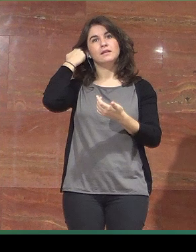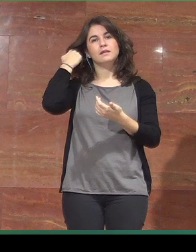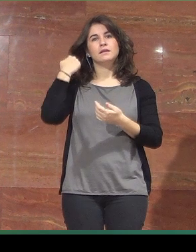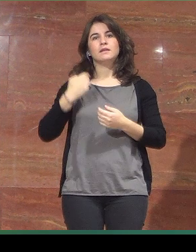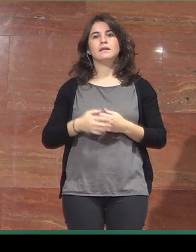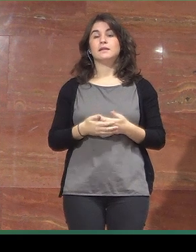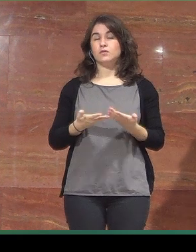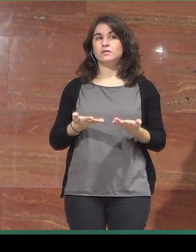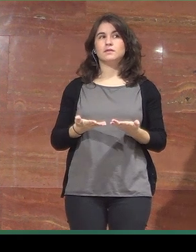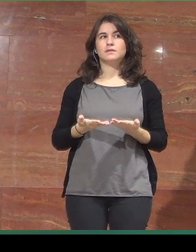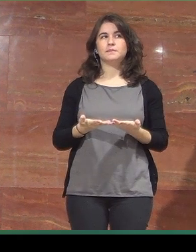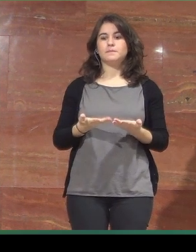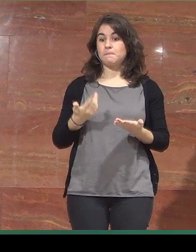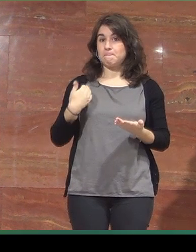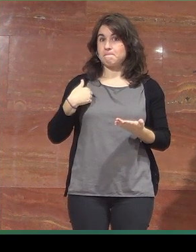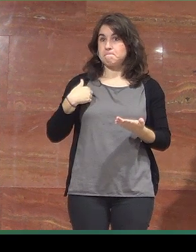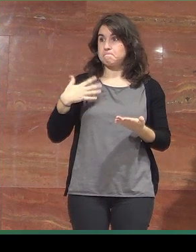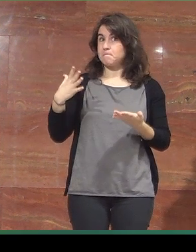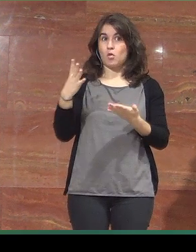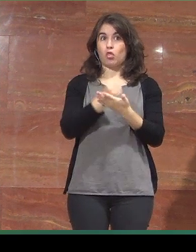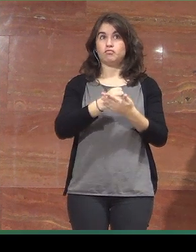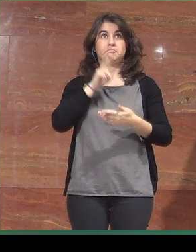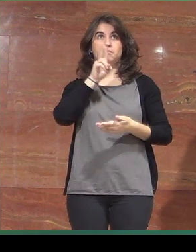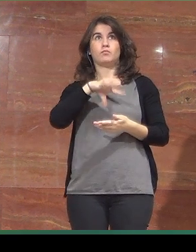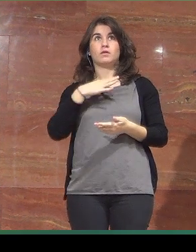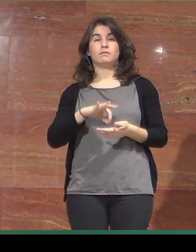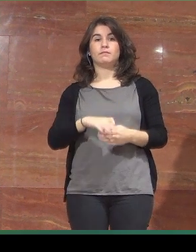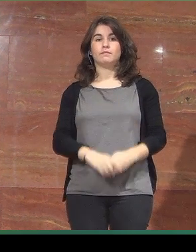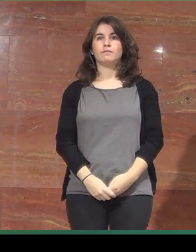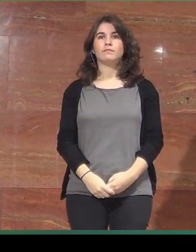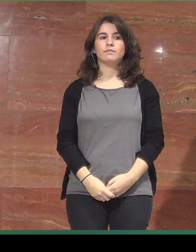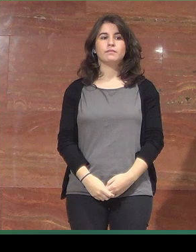the right height for people with all different abilities.